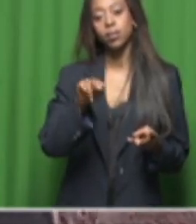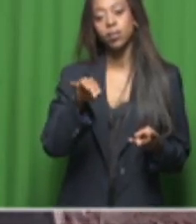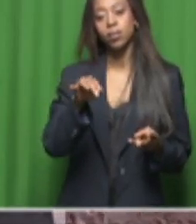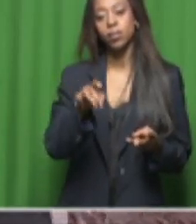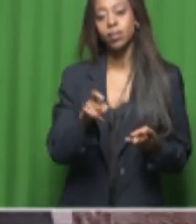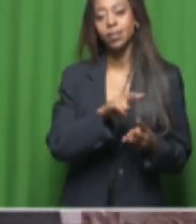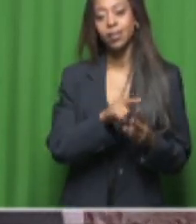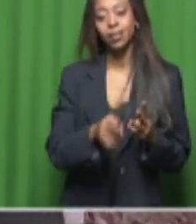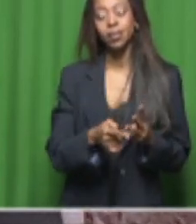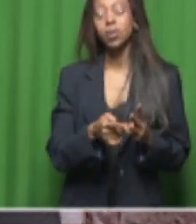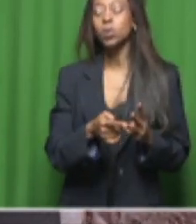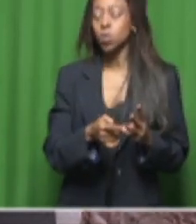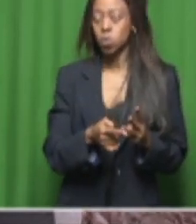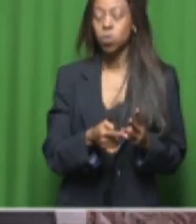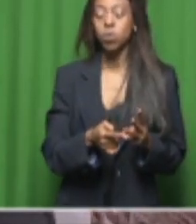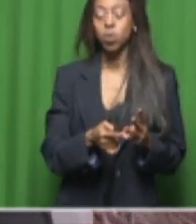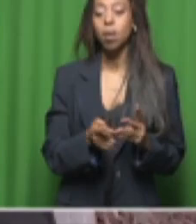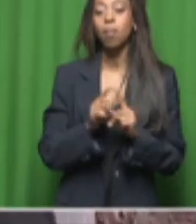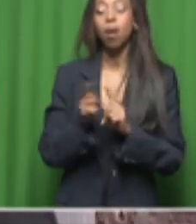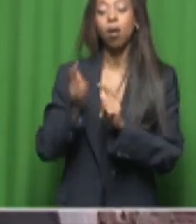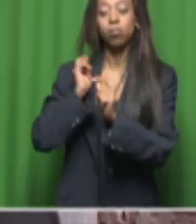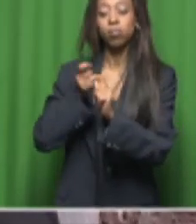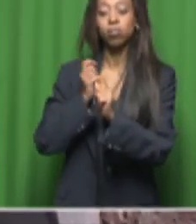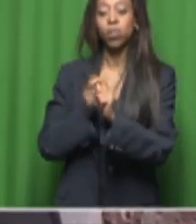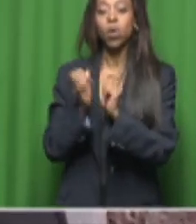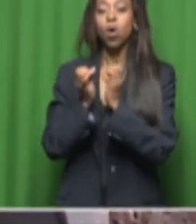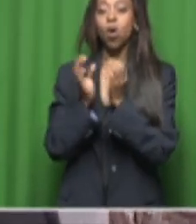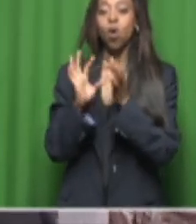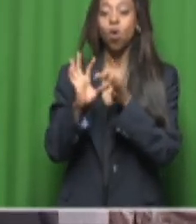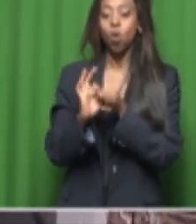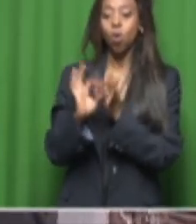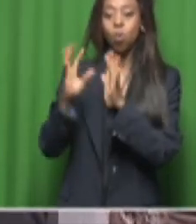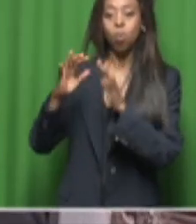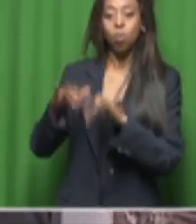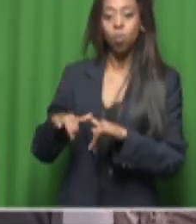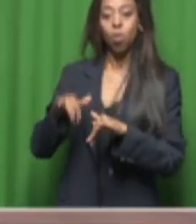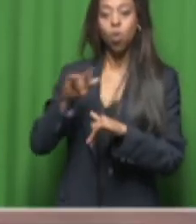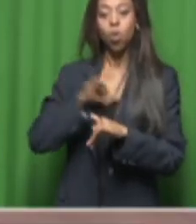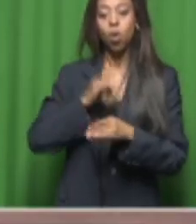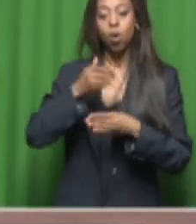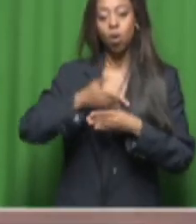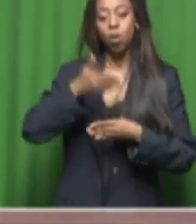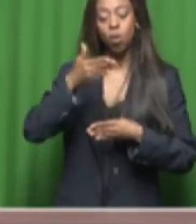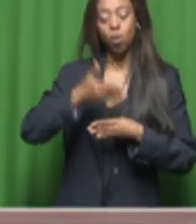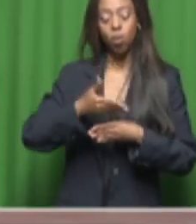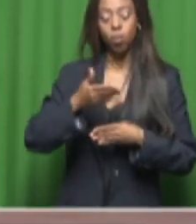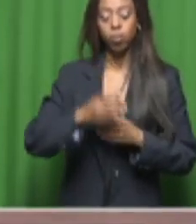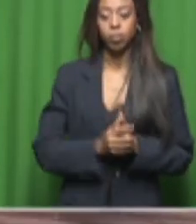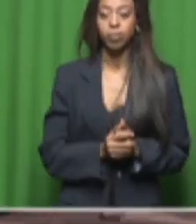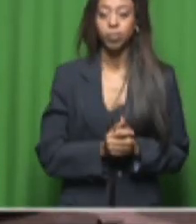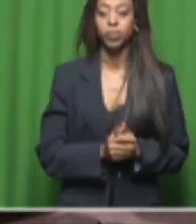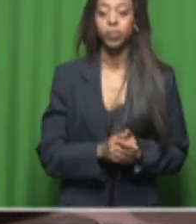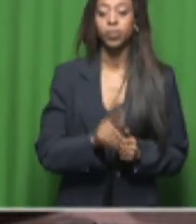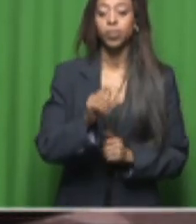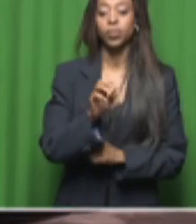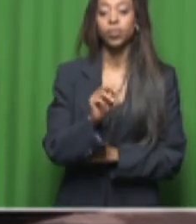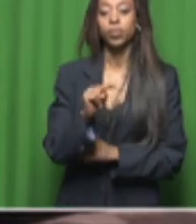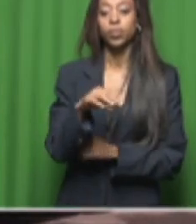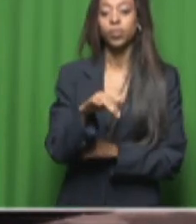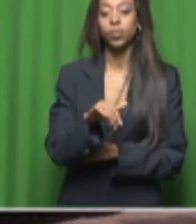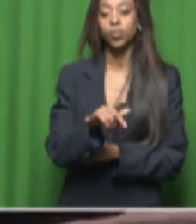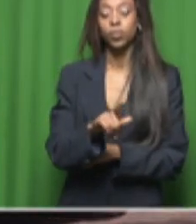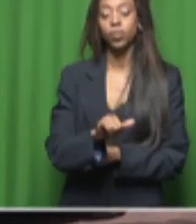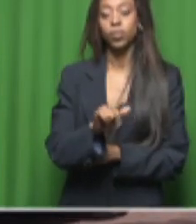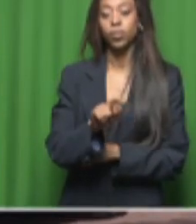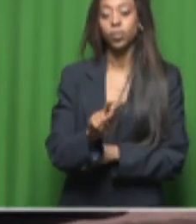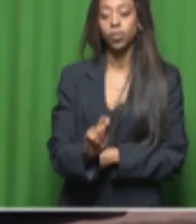areas have experienced many collapsed homes with regards to their wooden iron homes. At Otongati, roads were damaged